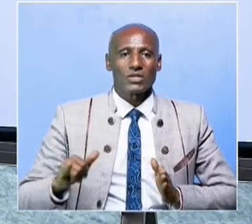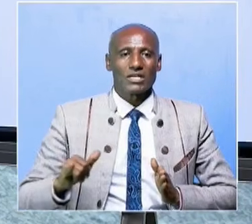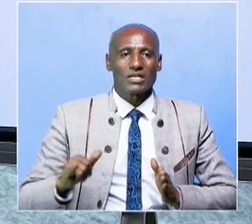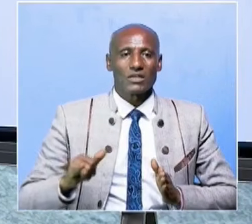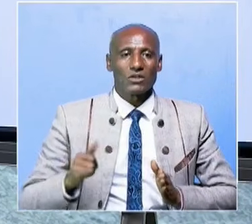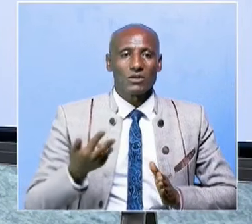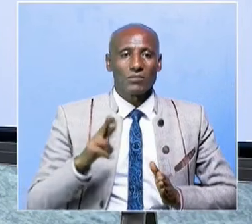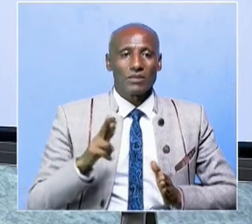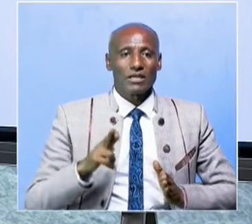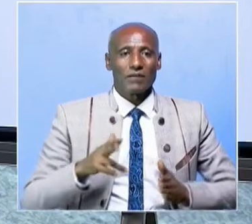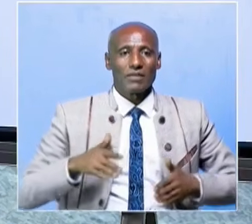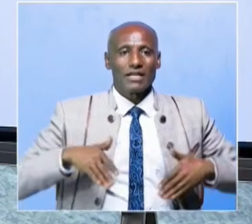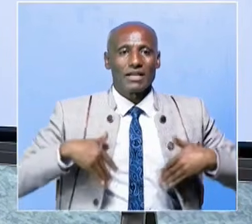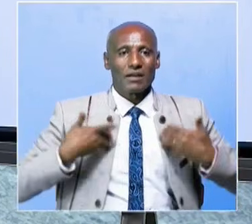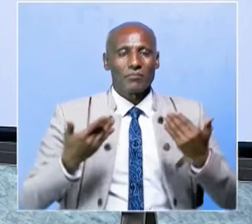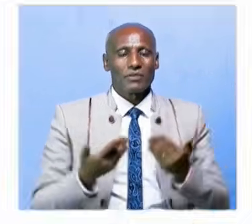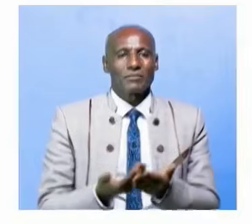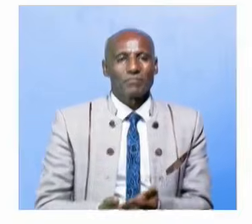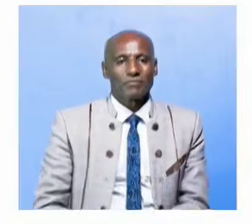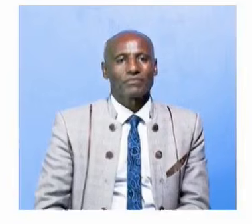word that we have is